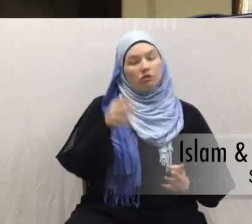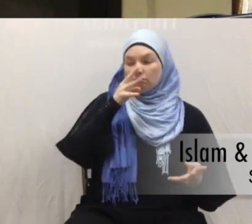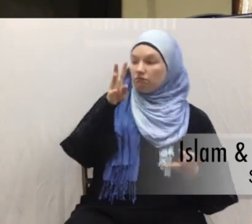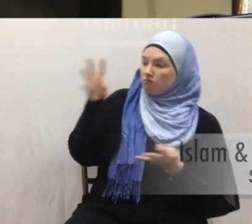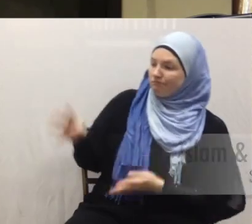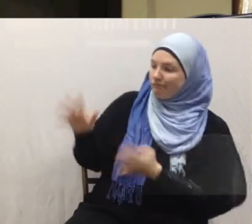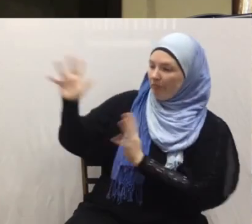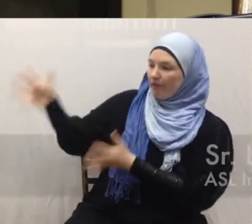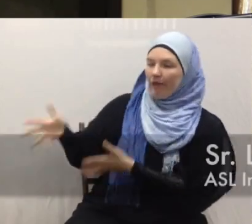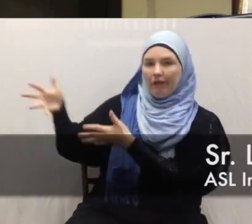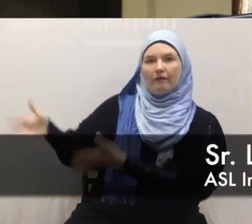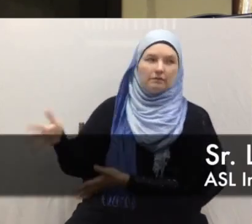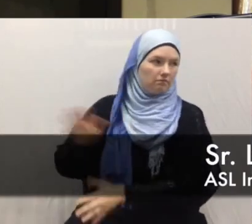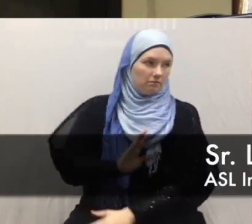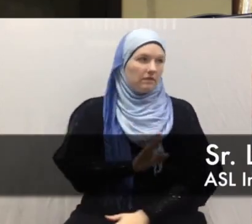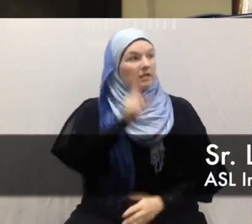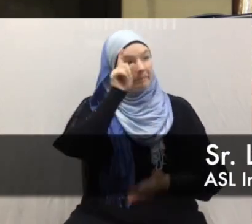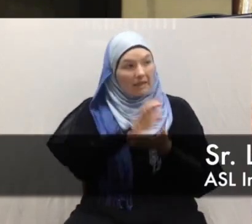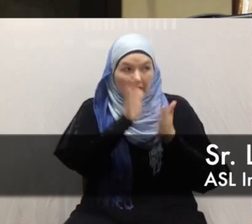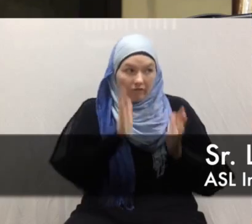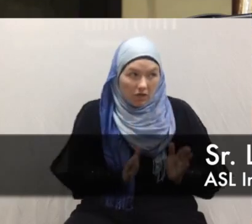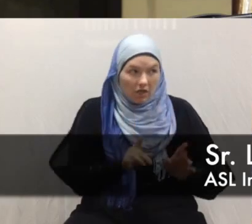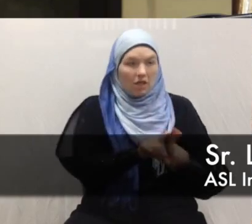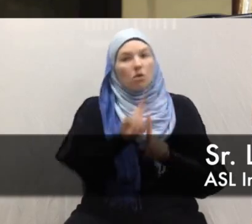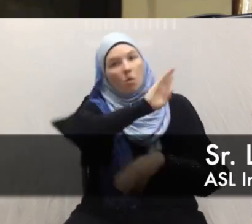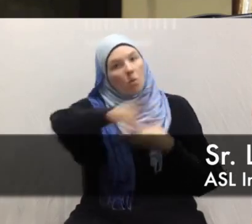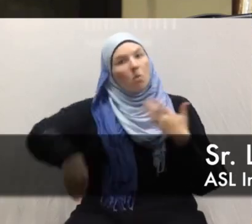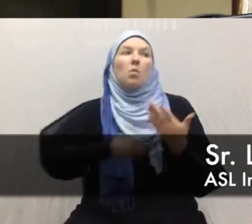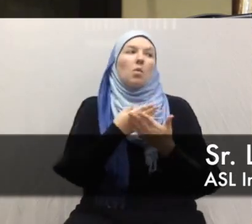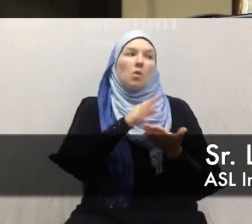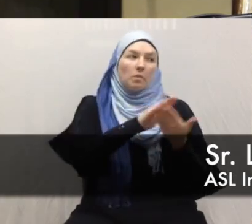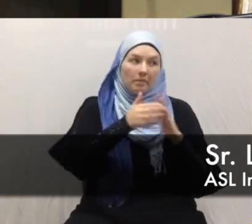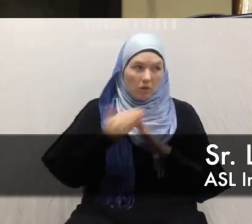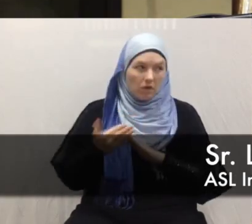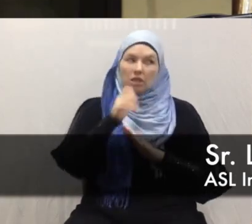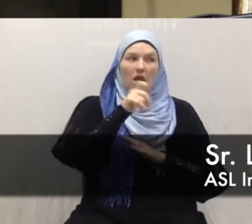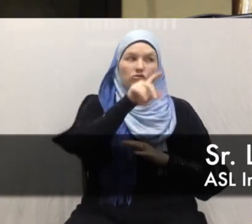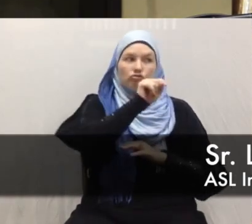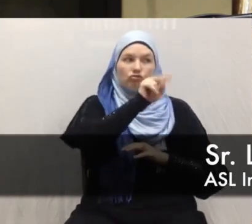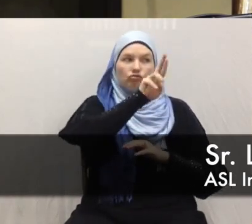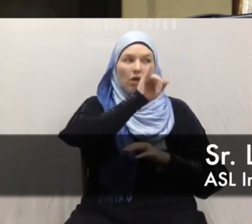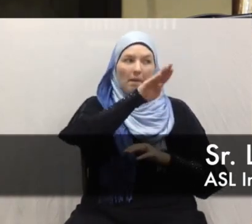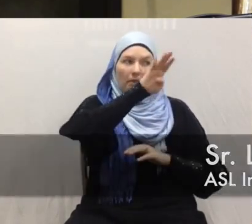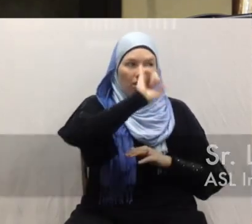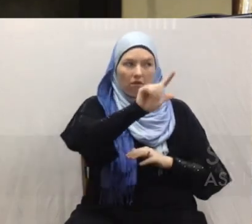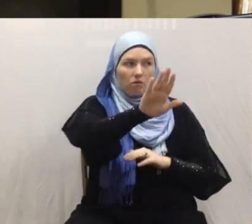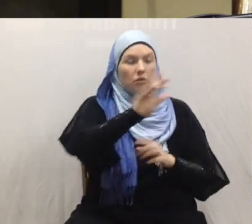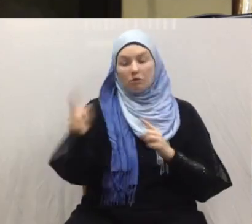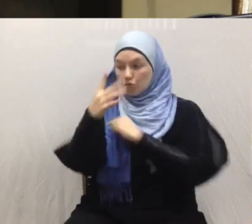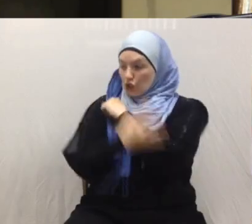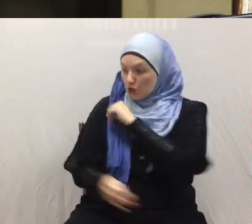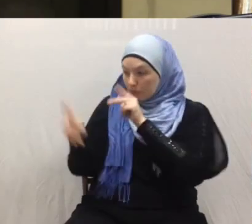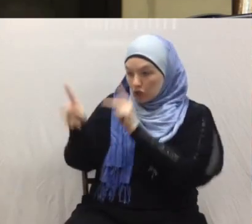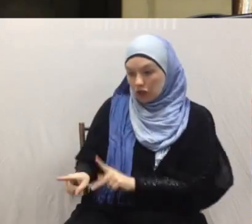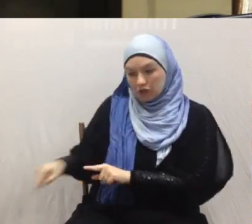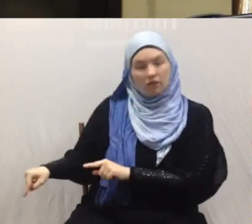them. Now, it is the believers as a whole community. Now, it is not tribal. When somebody is poor, it